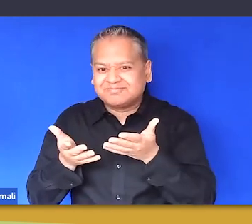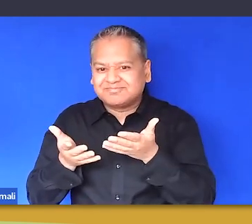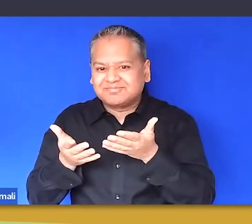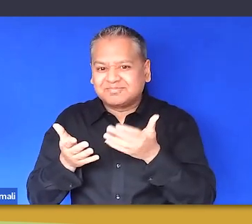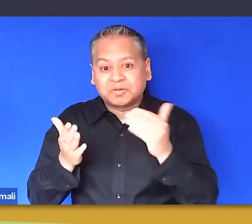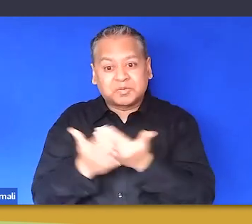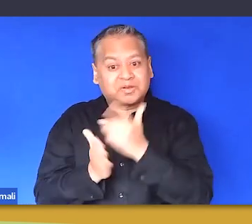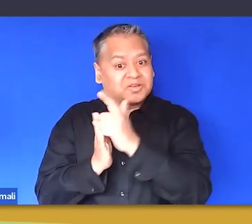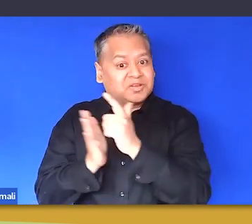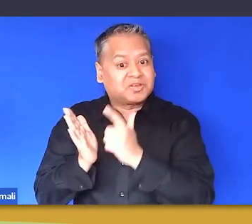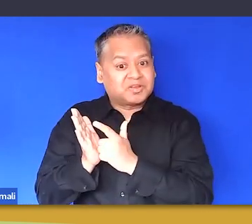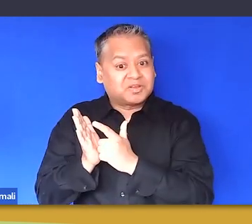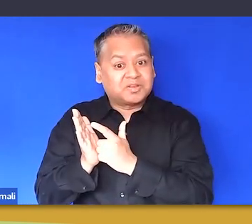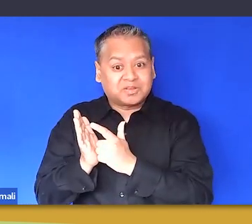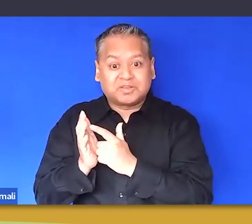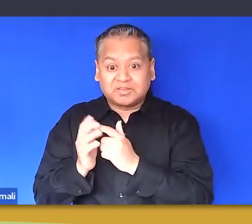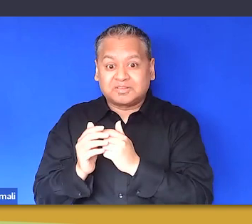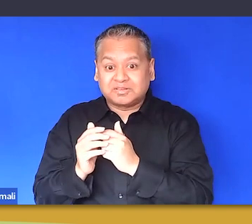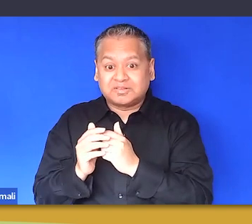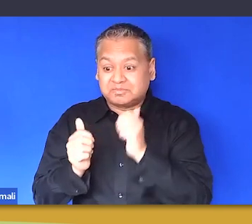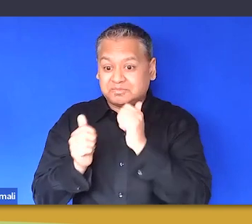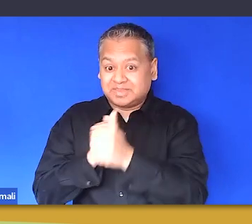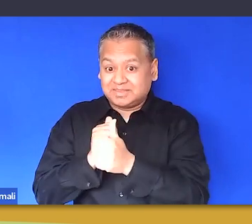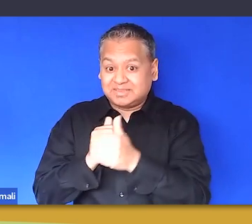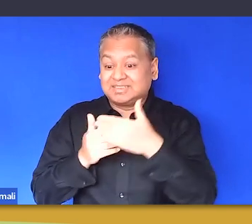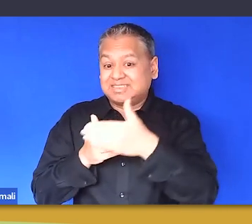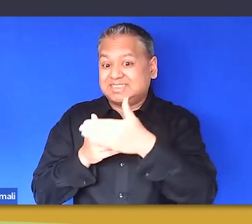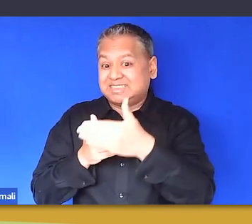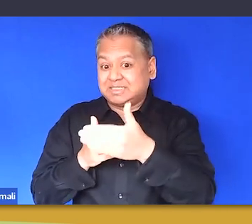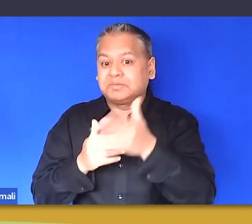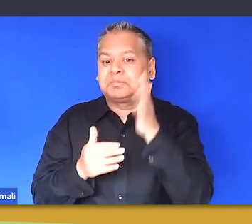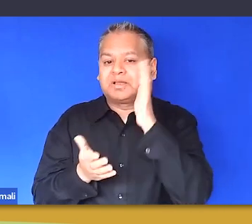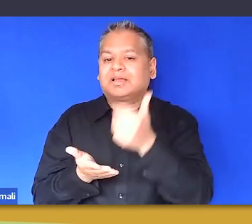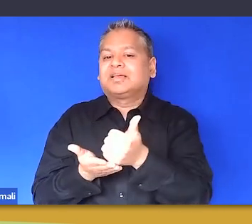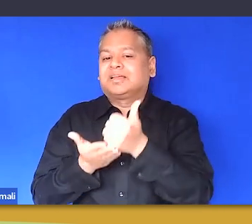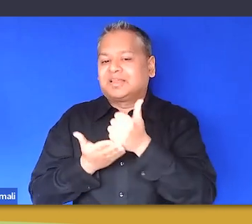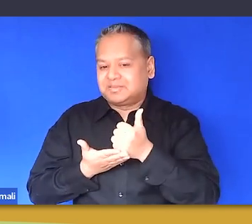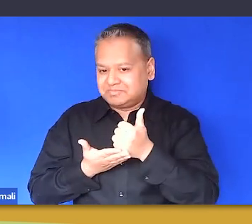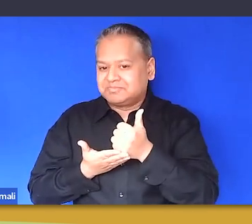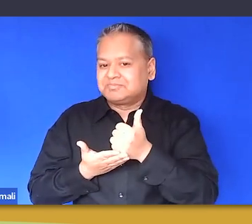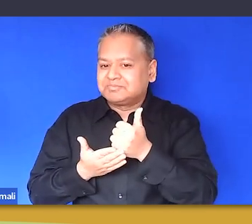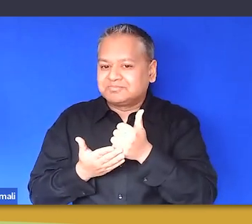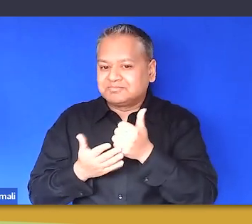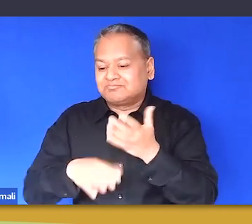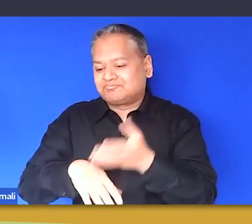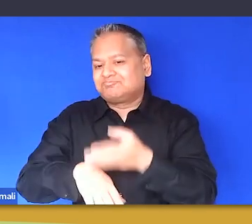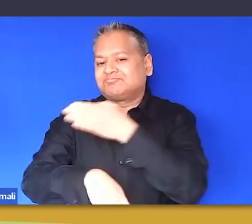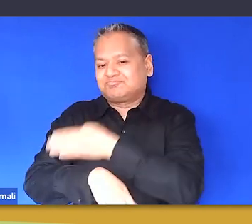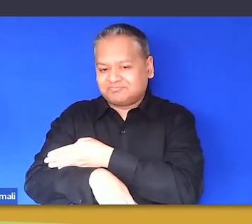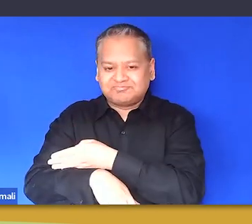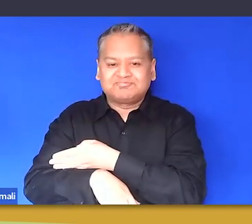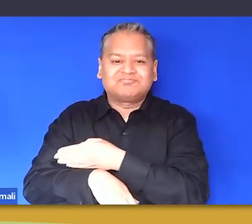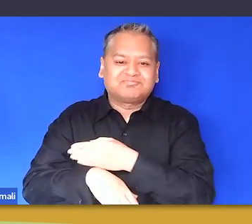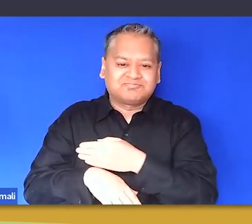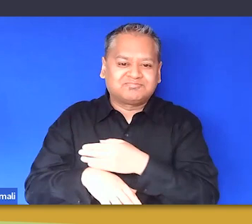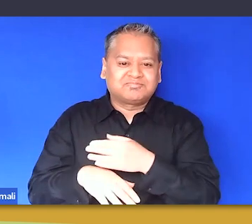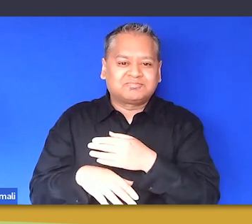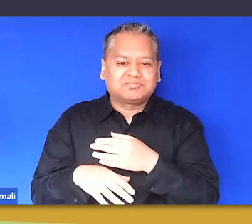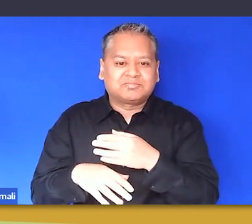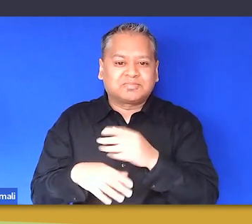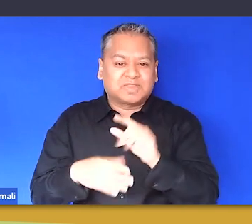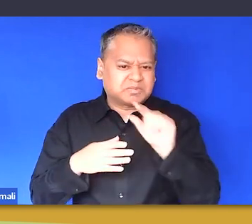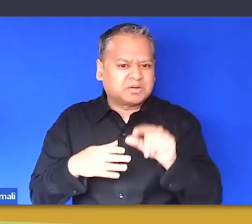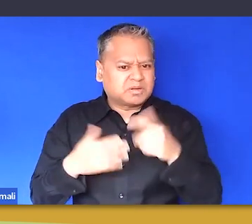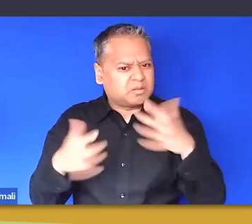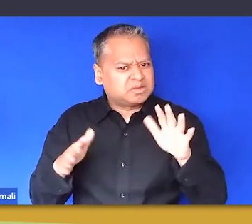build steps that we have taken over the past few years to address racism, including re-establishing the BC Human